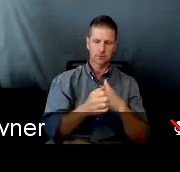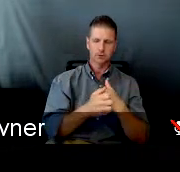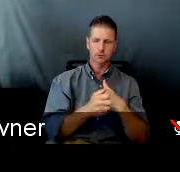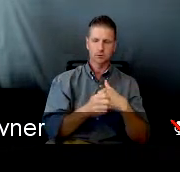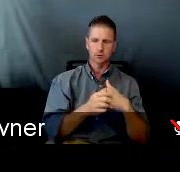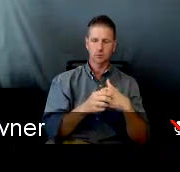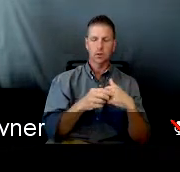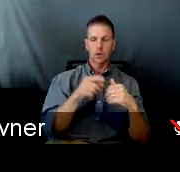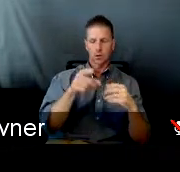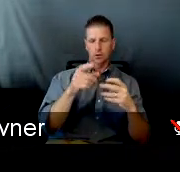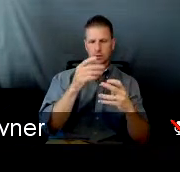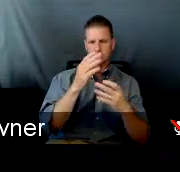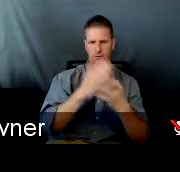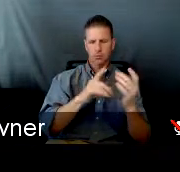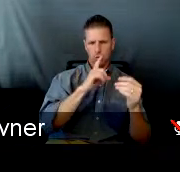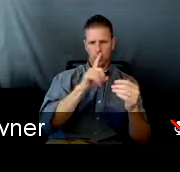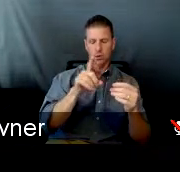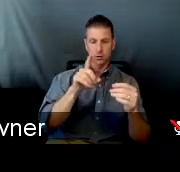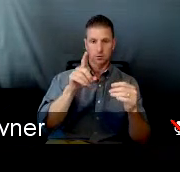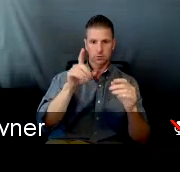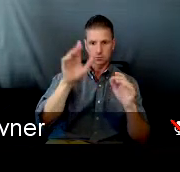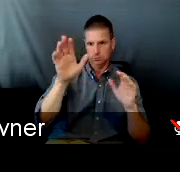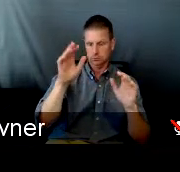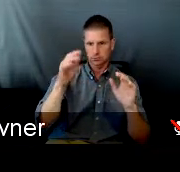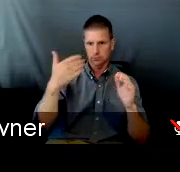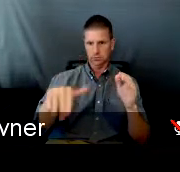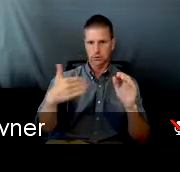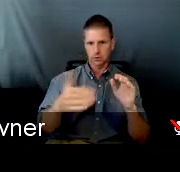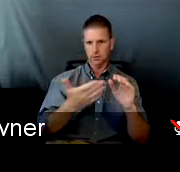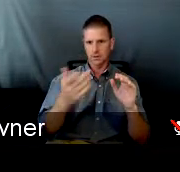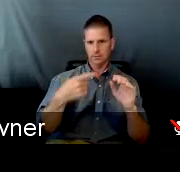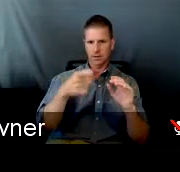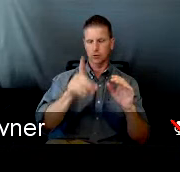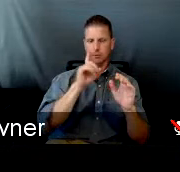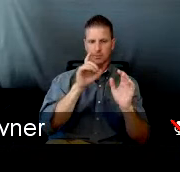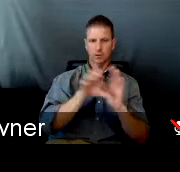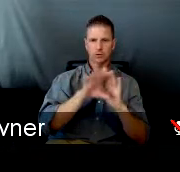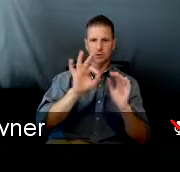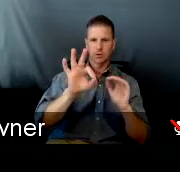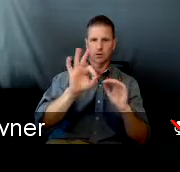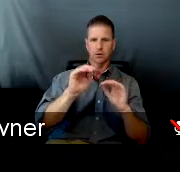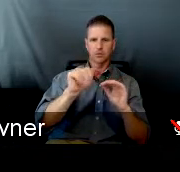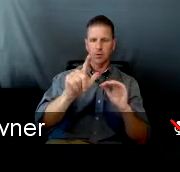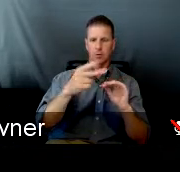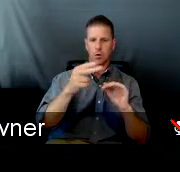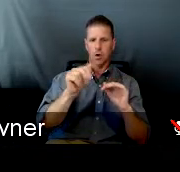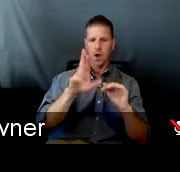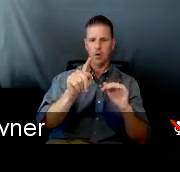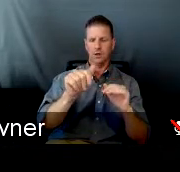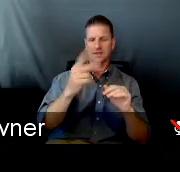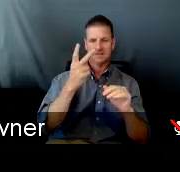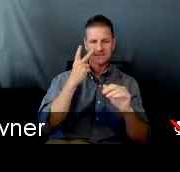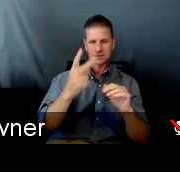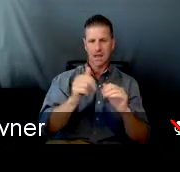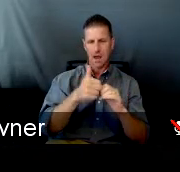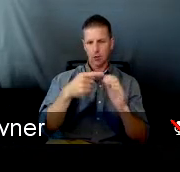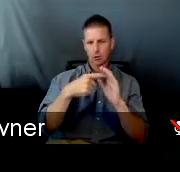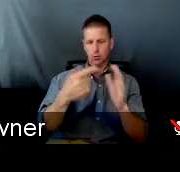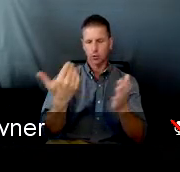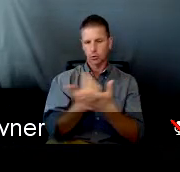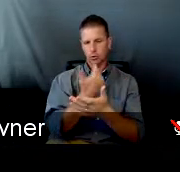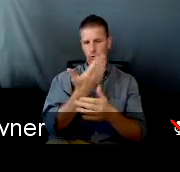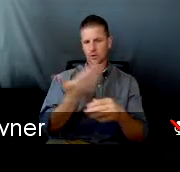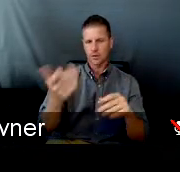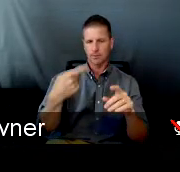there's a couple of, I think, really spectacular things about this picture of Fomalhaut, and you can see how it reveals new things about